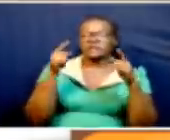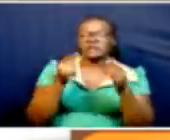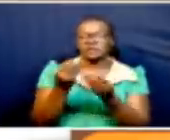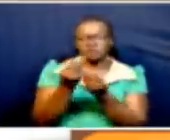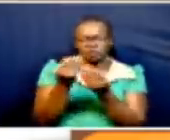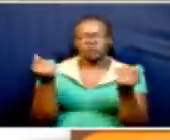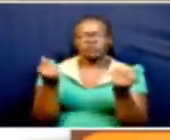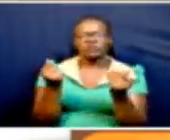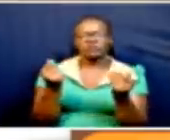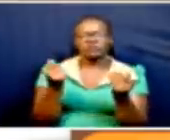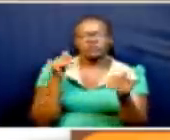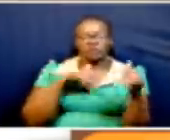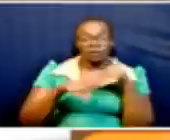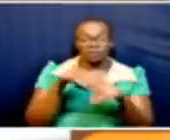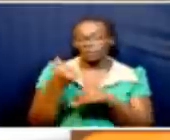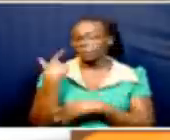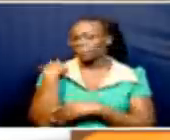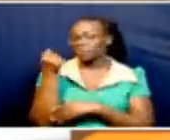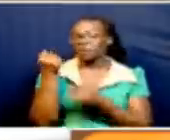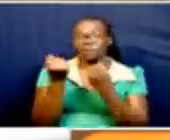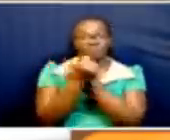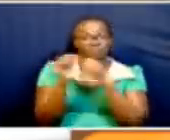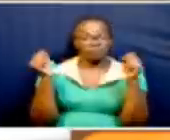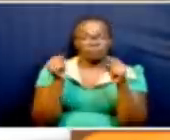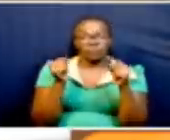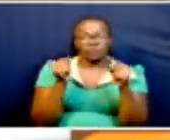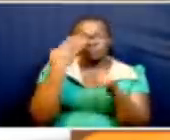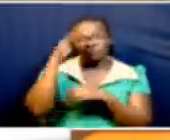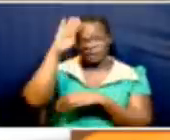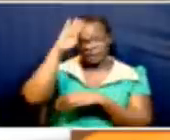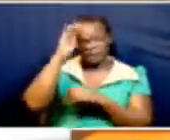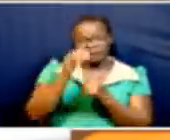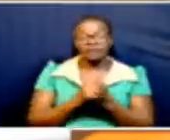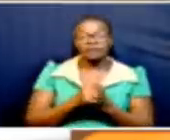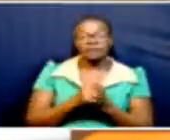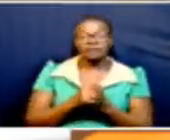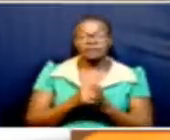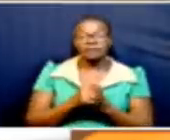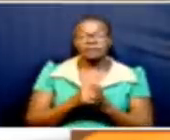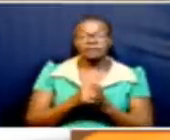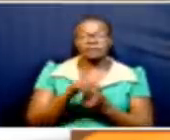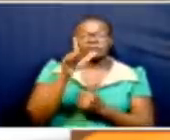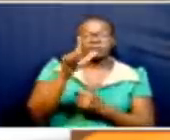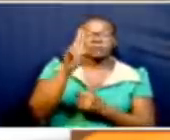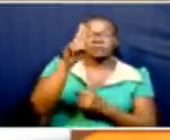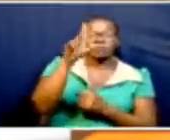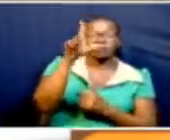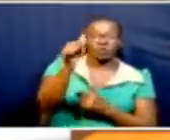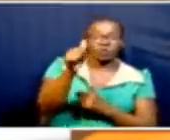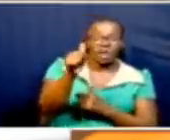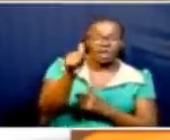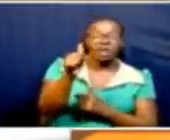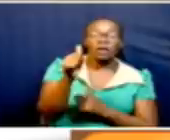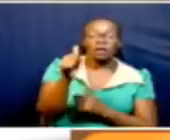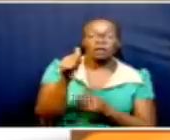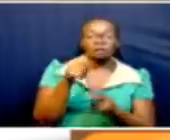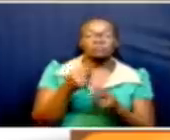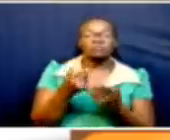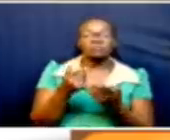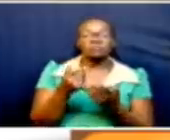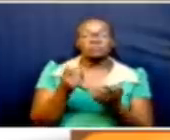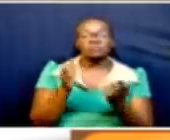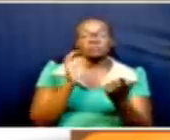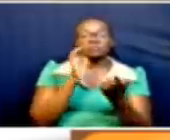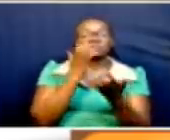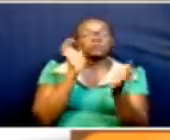corruption. The other day, the president of Brazil, Lula da Silva, yes, was jailed